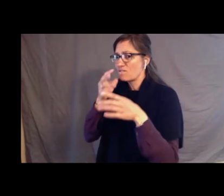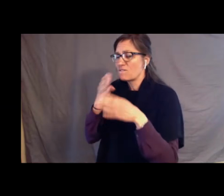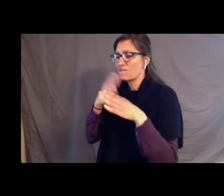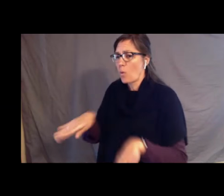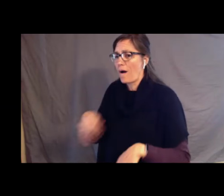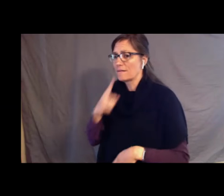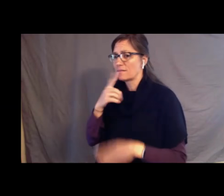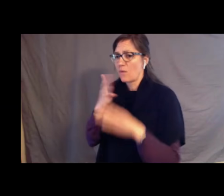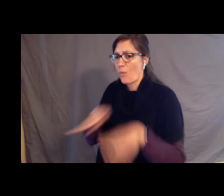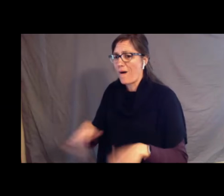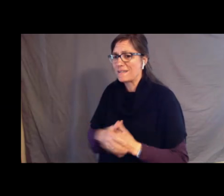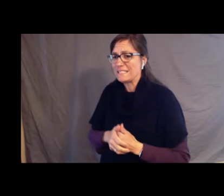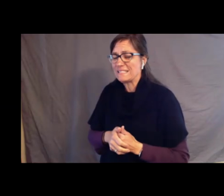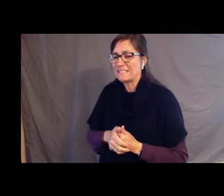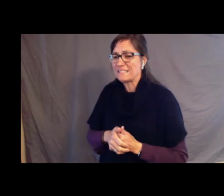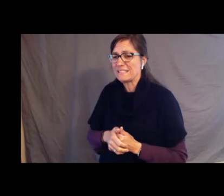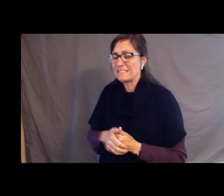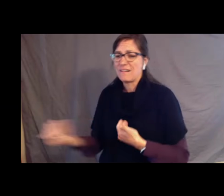all.